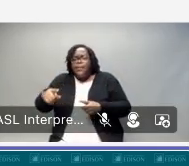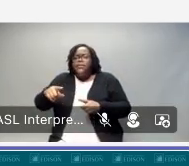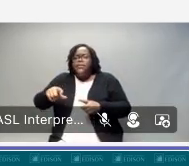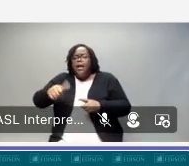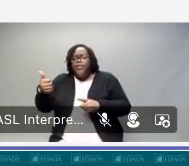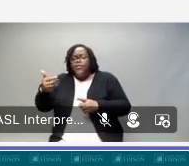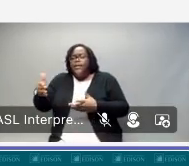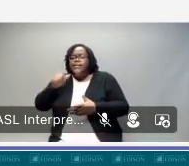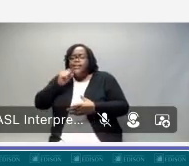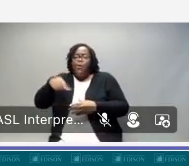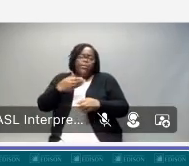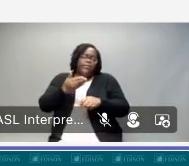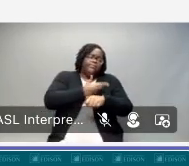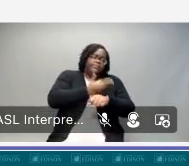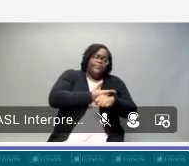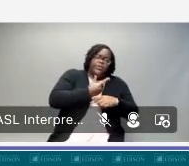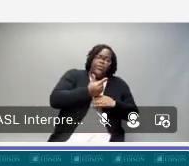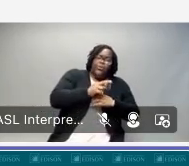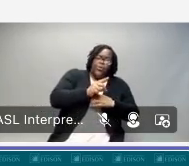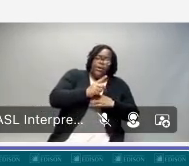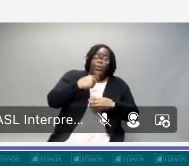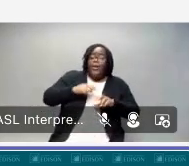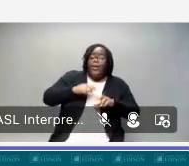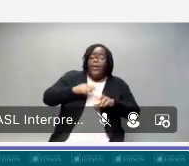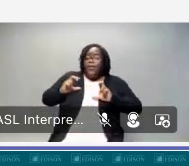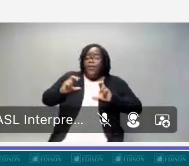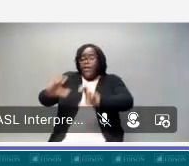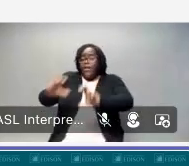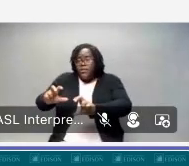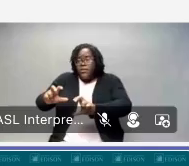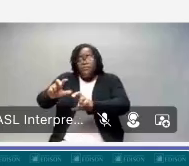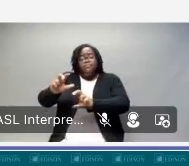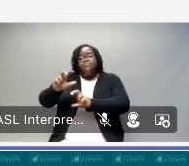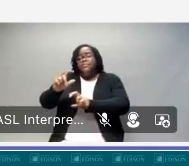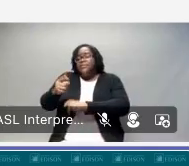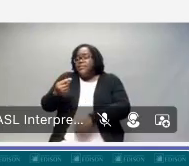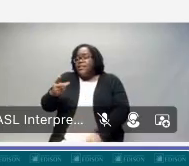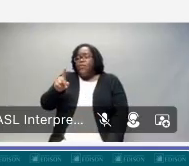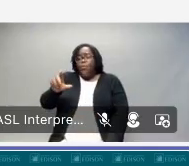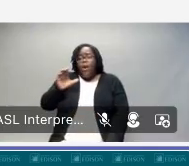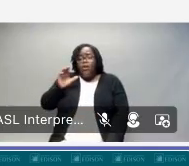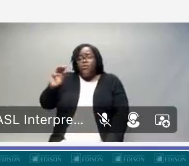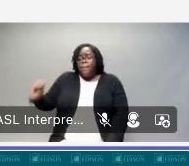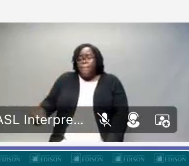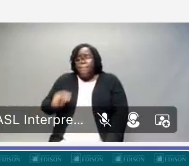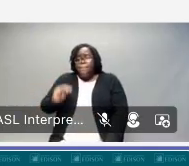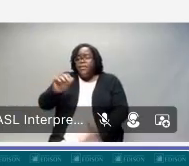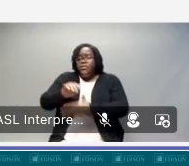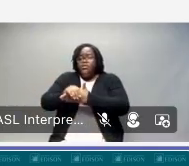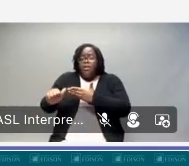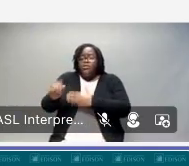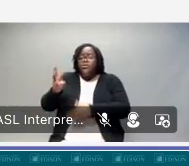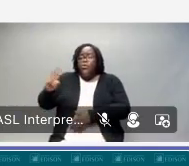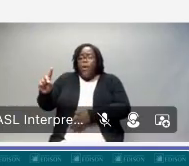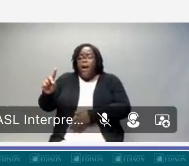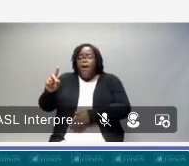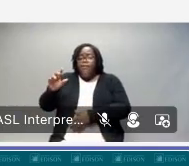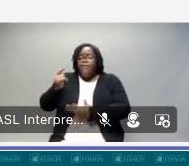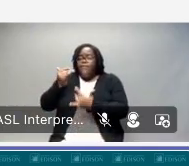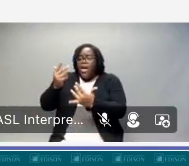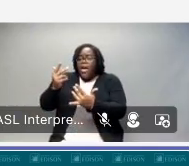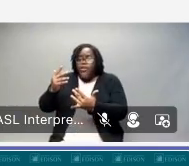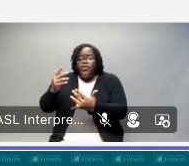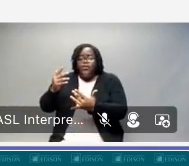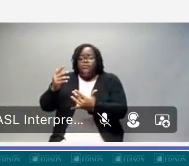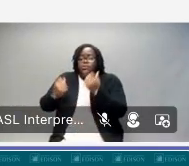grid? We have invested across the board hundreds of millions of dollars of wildfire mitigation and support